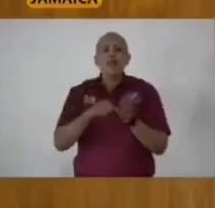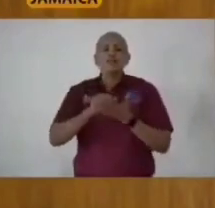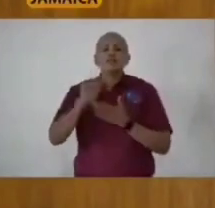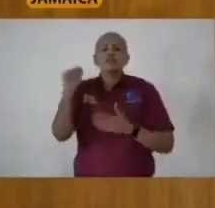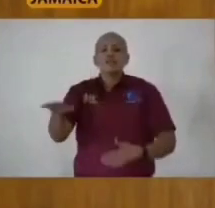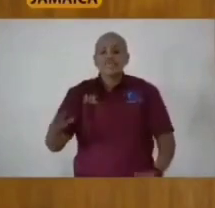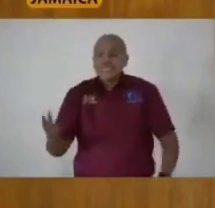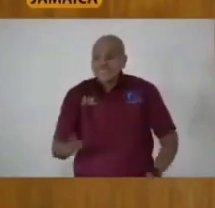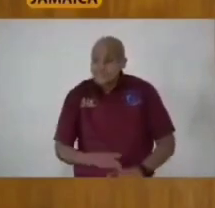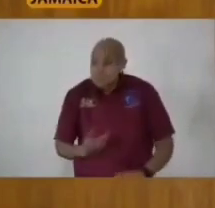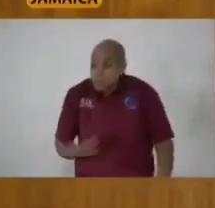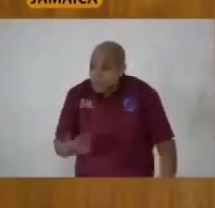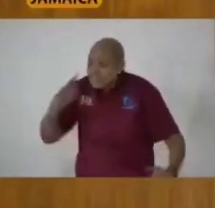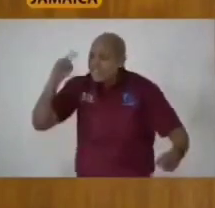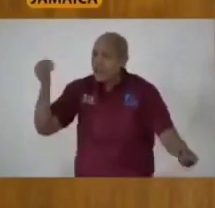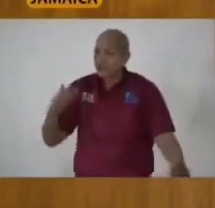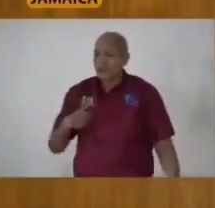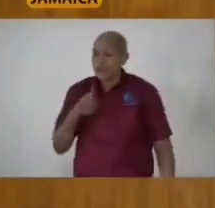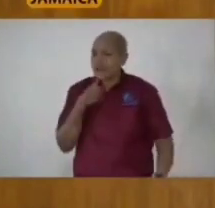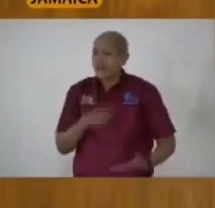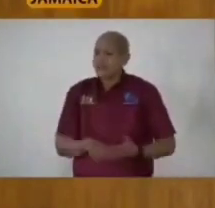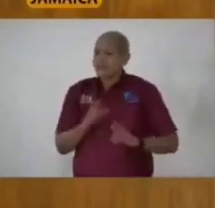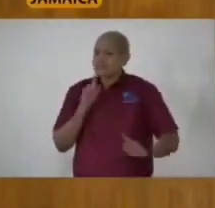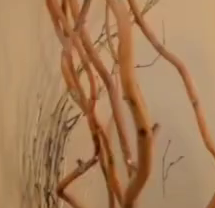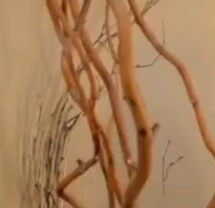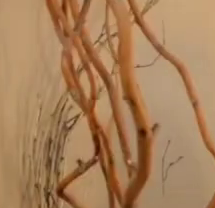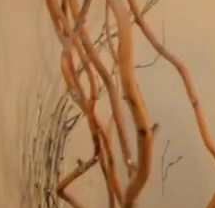the Minister. Thank you, Madam Speaker.